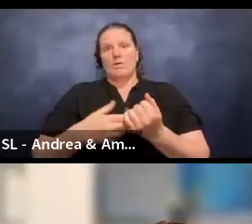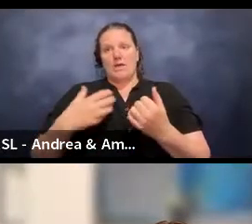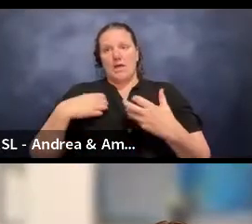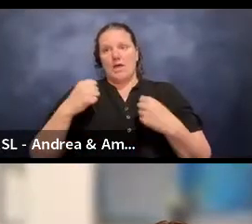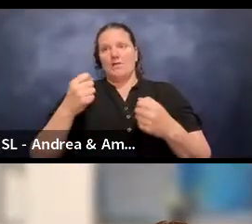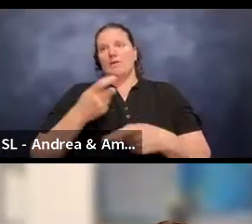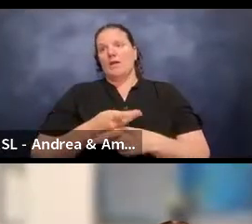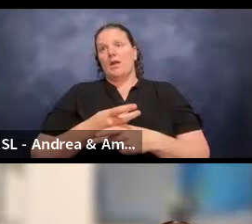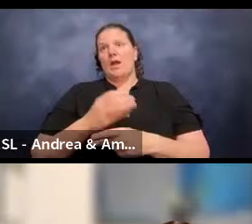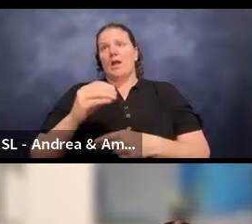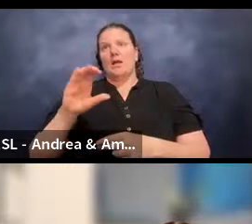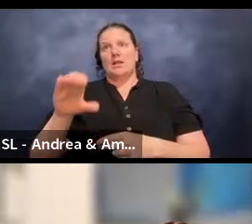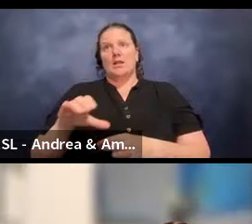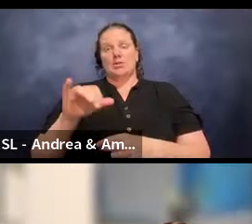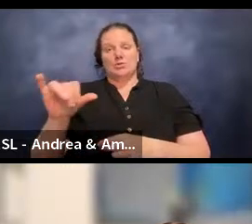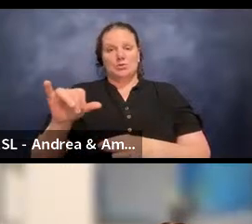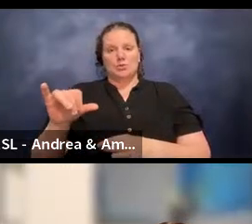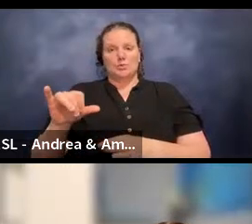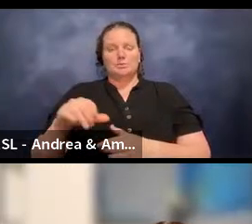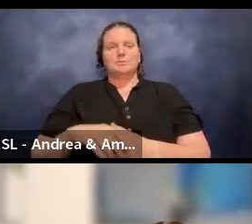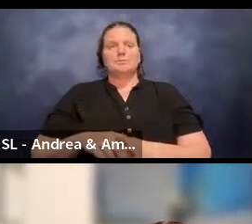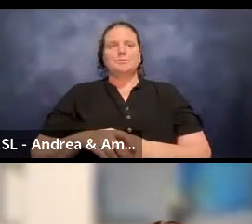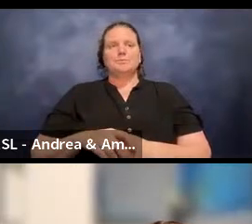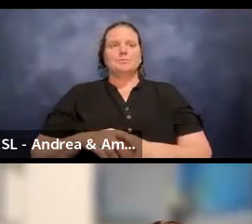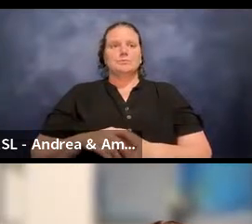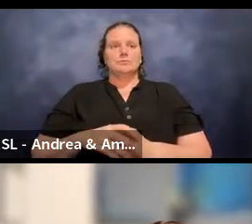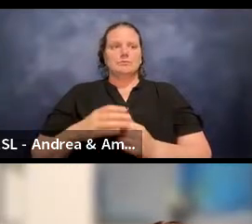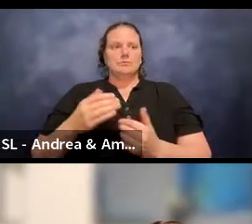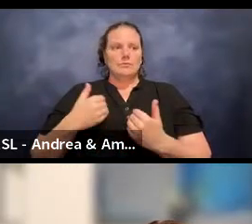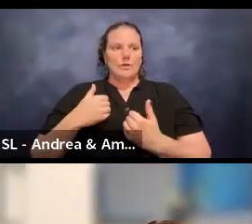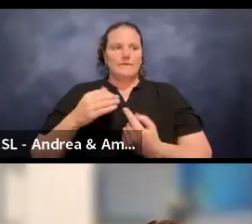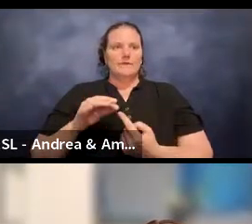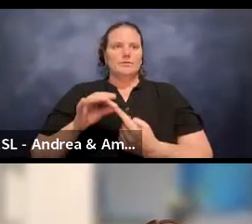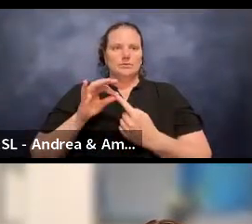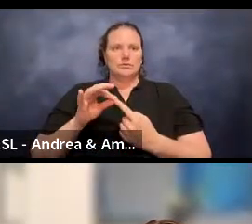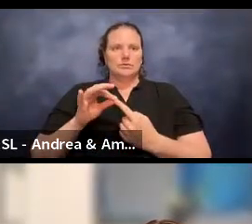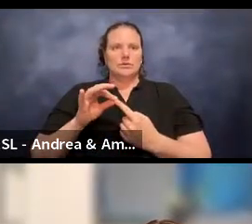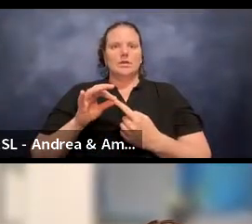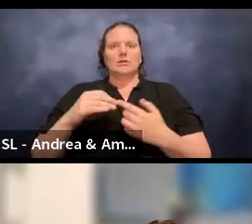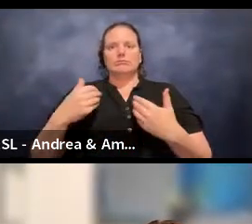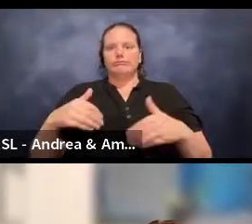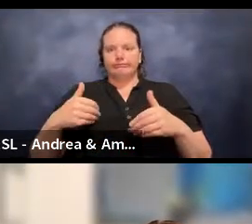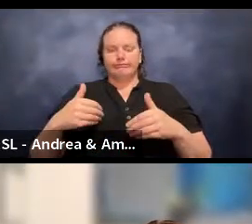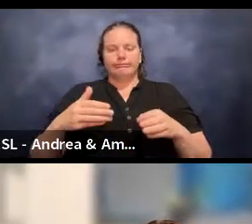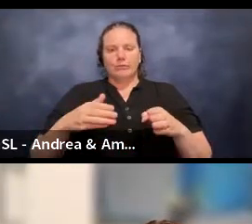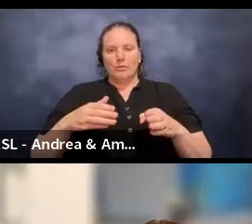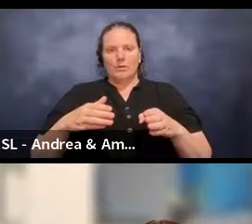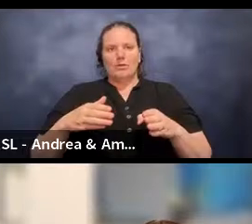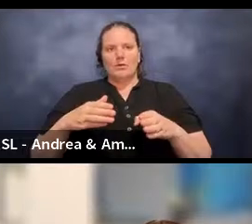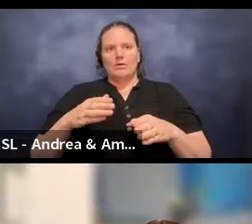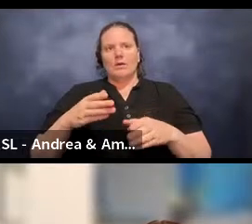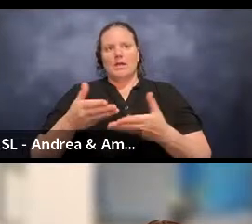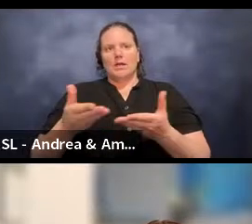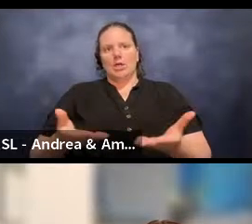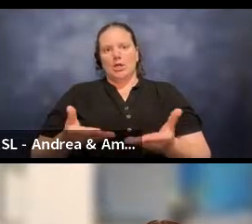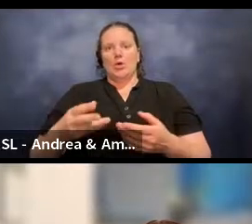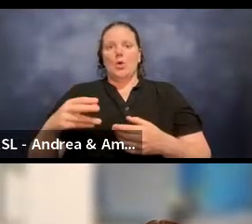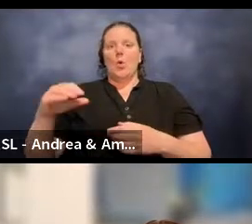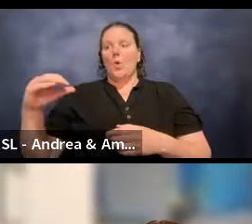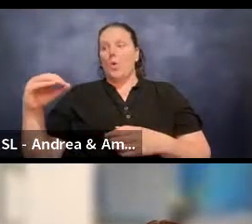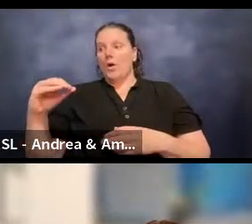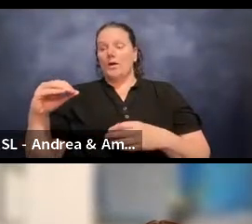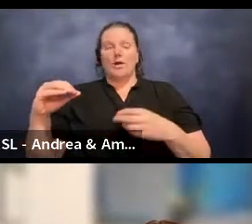as the clinic as a whole, because we do have a really unique footprint, both having locations in Oregon and in